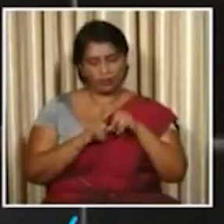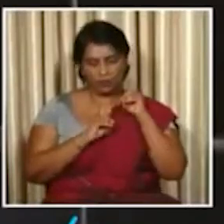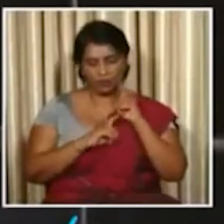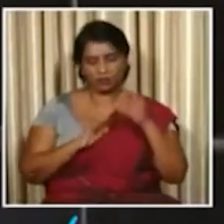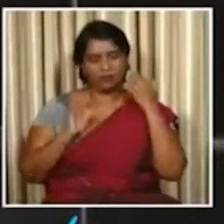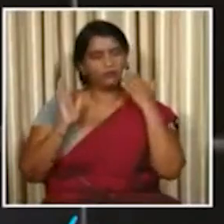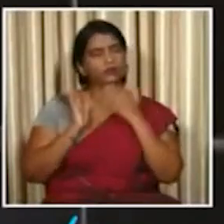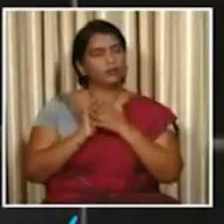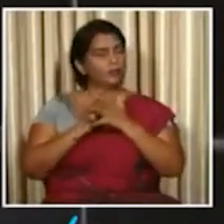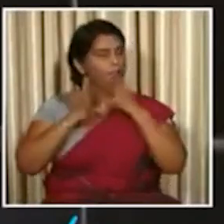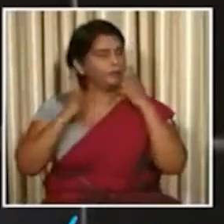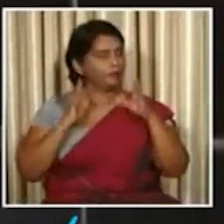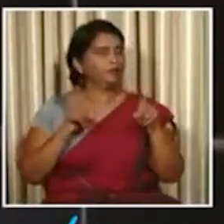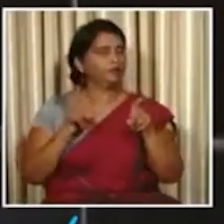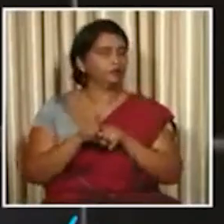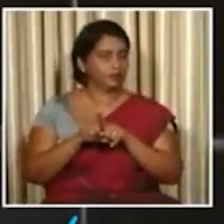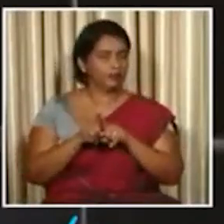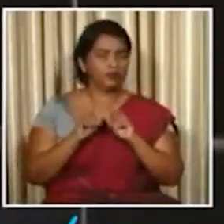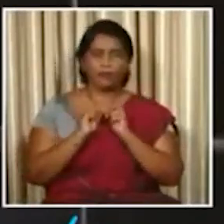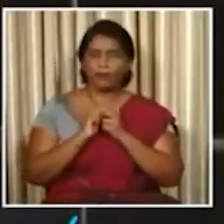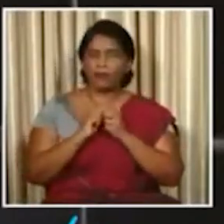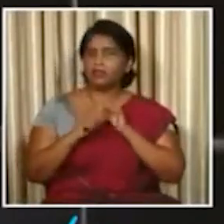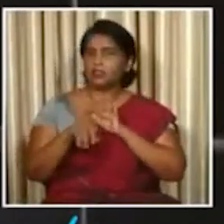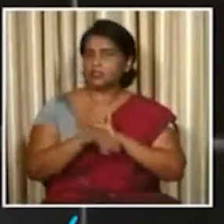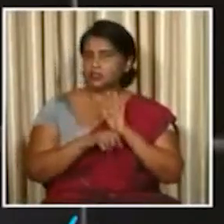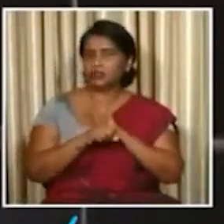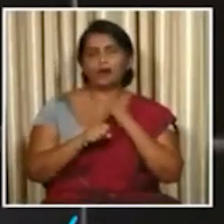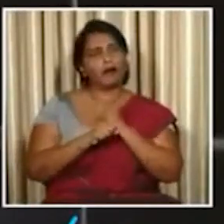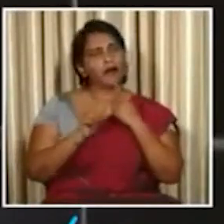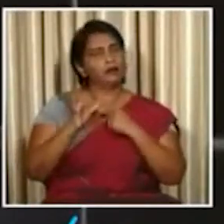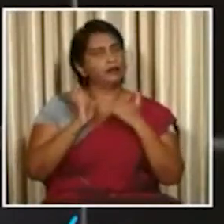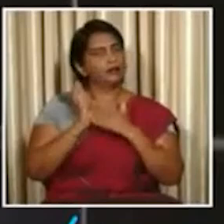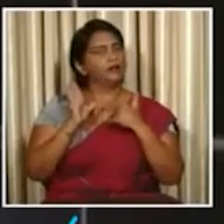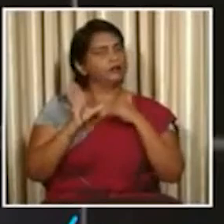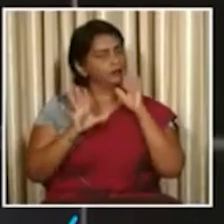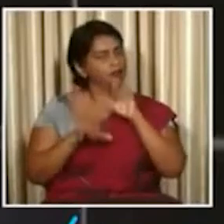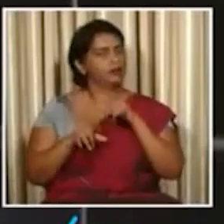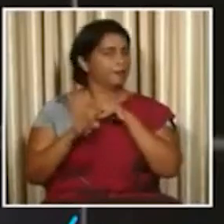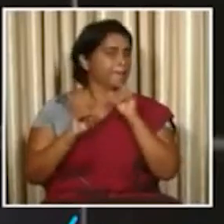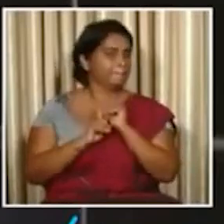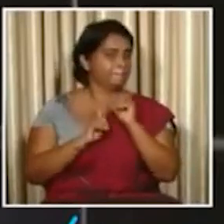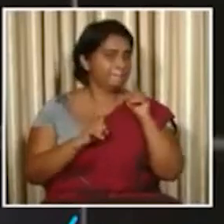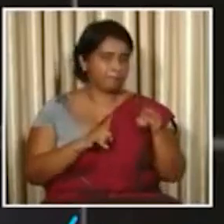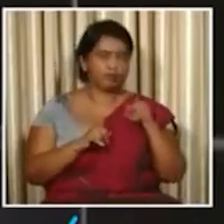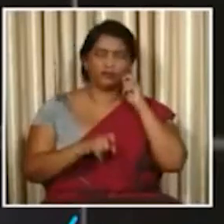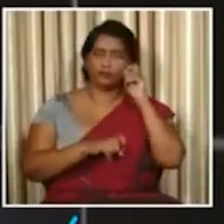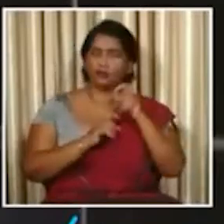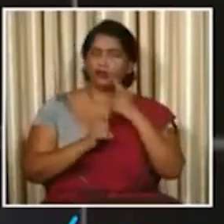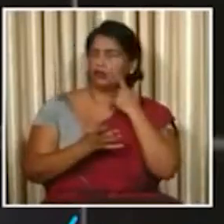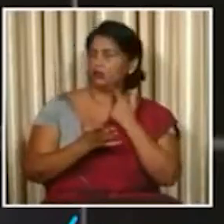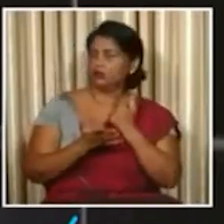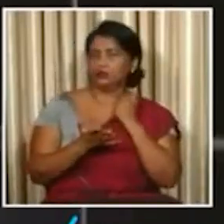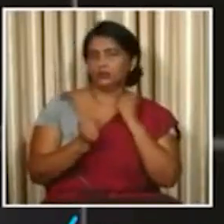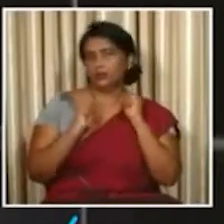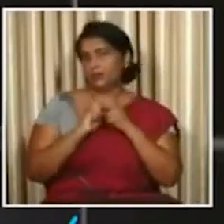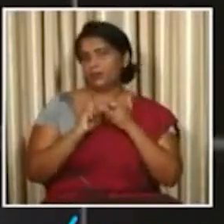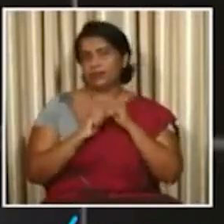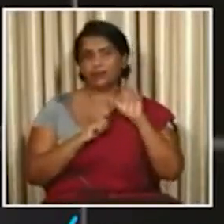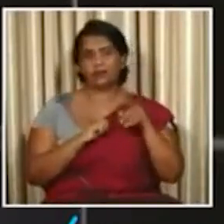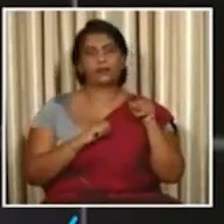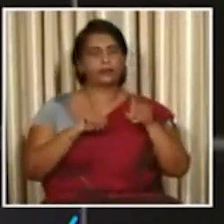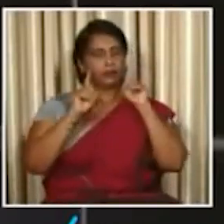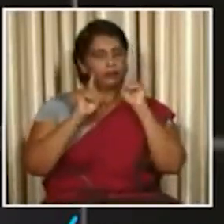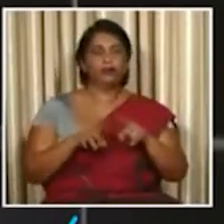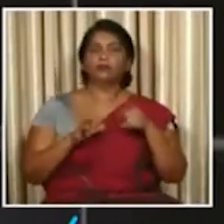attacks on Gaza and the hapless Palestinians should stop immediately. It is important that Sri Lanka should